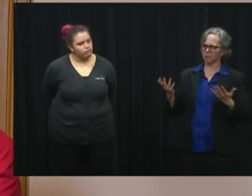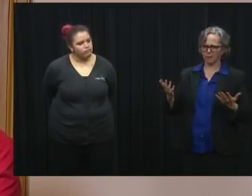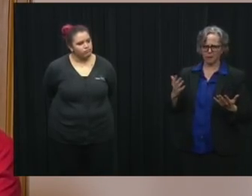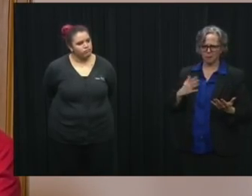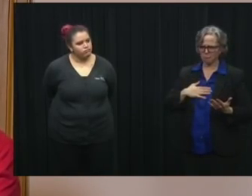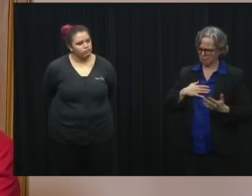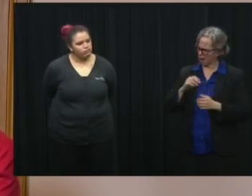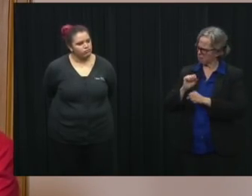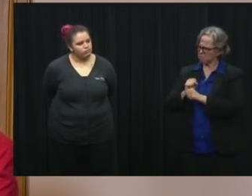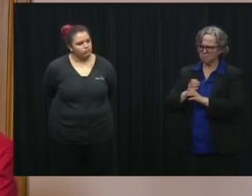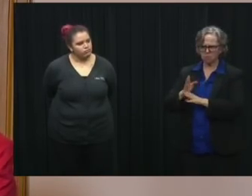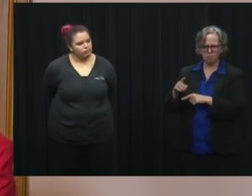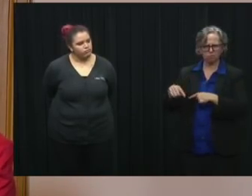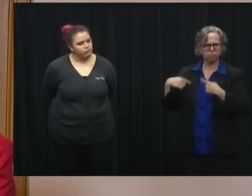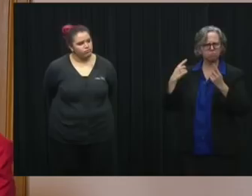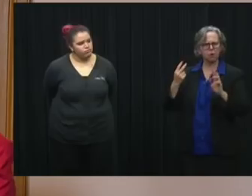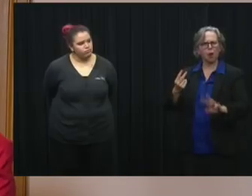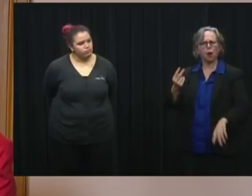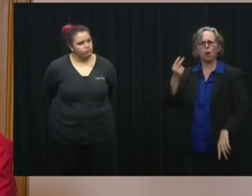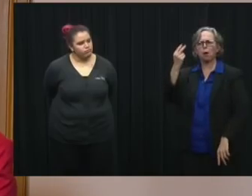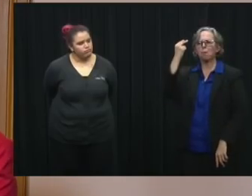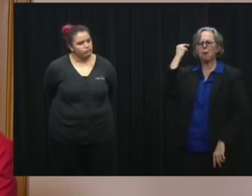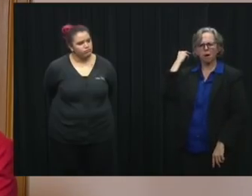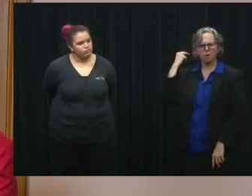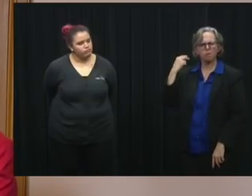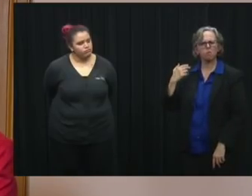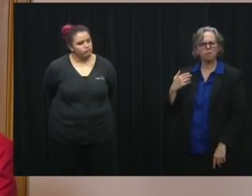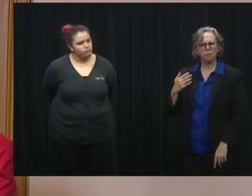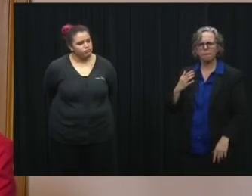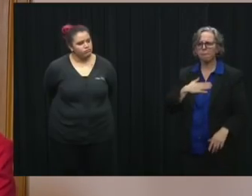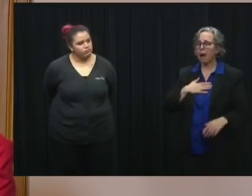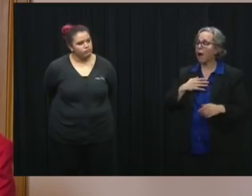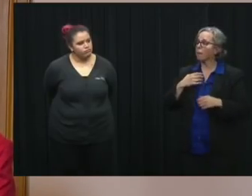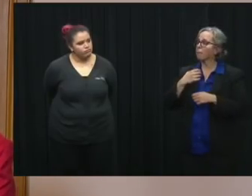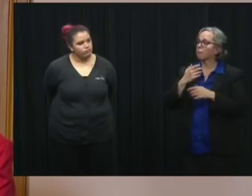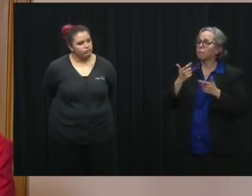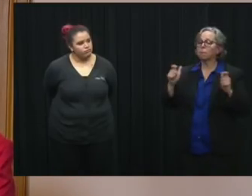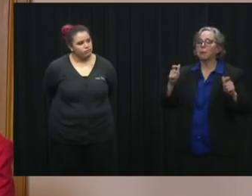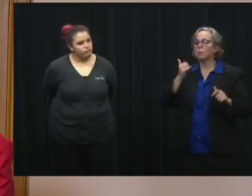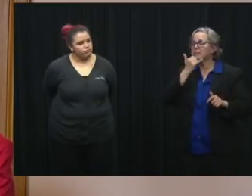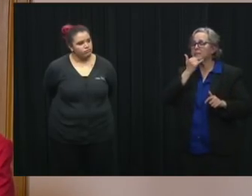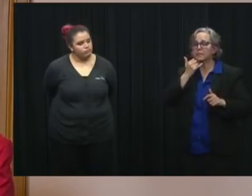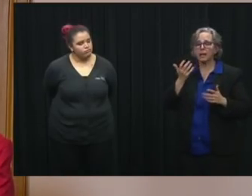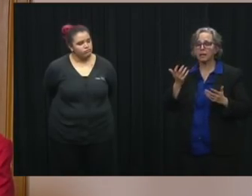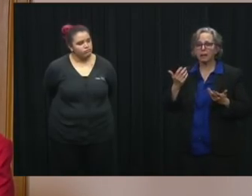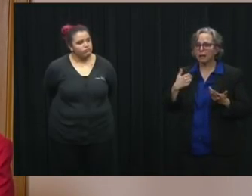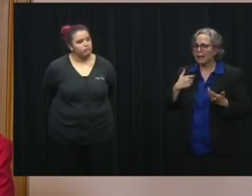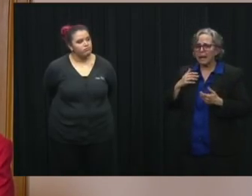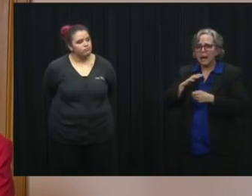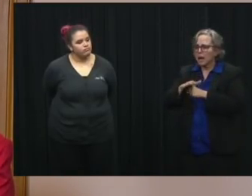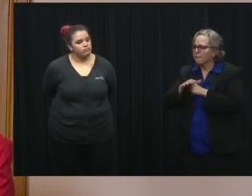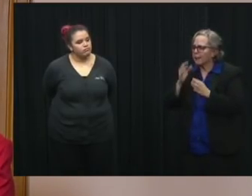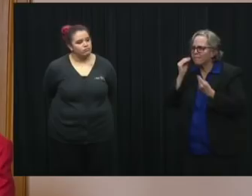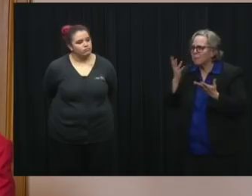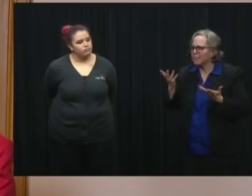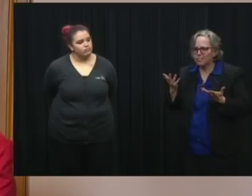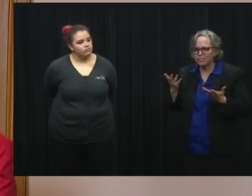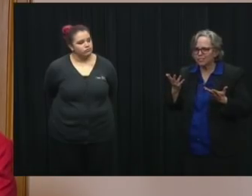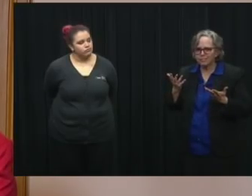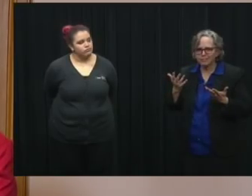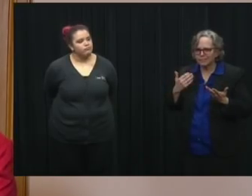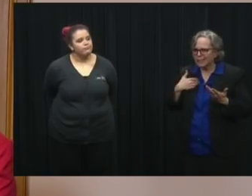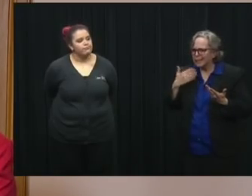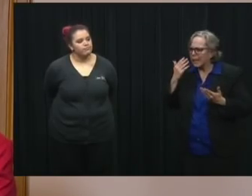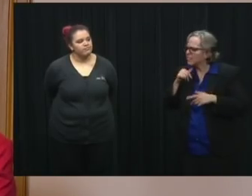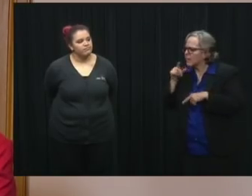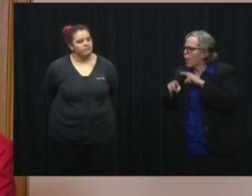the biggest mistakes I've made have come about because I didn't get enough facts, I didn't drill down deeply enough, I didn't ask